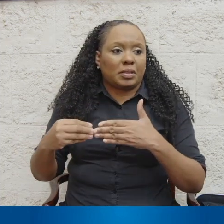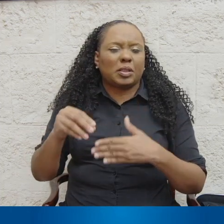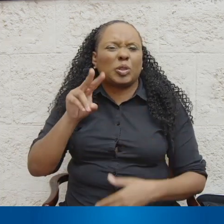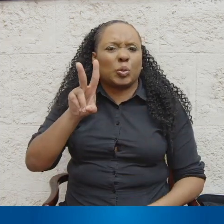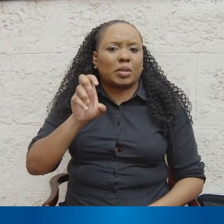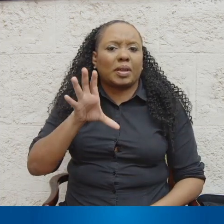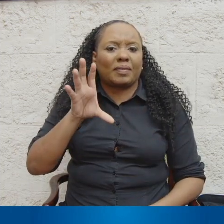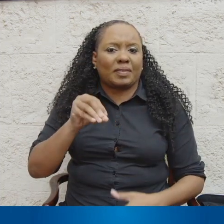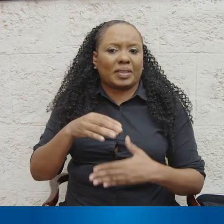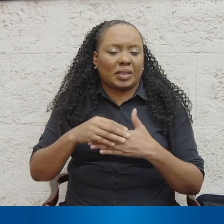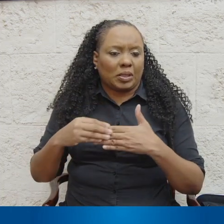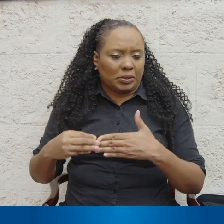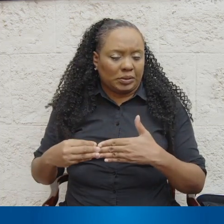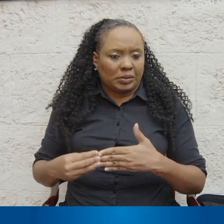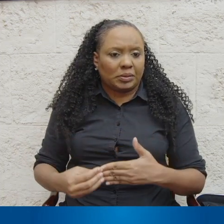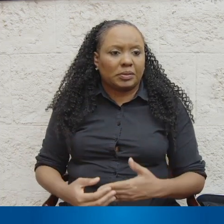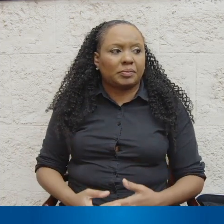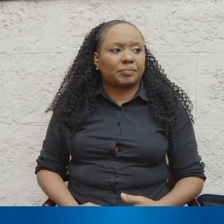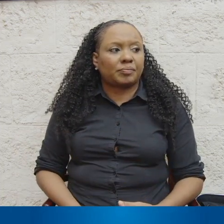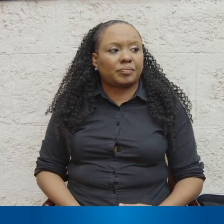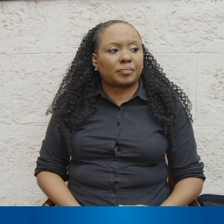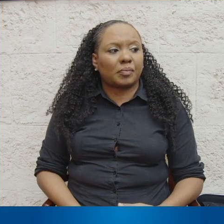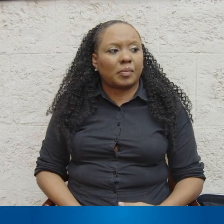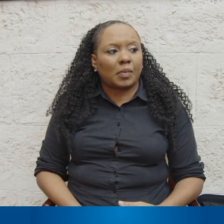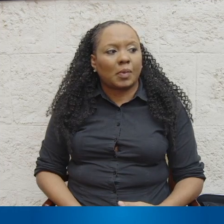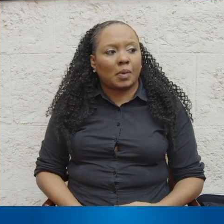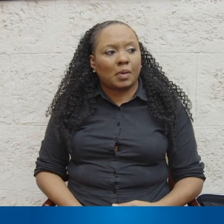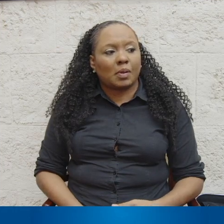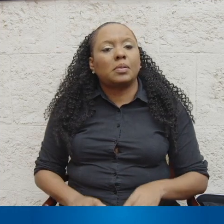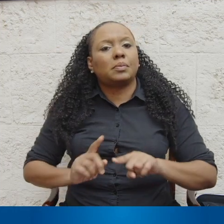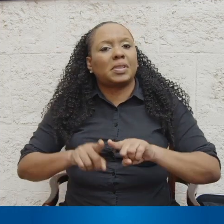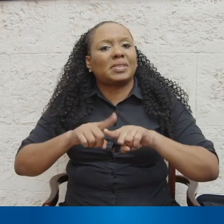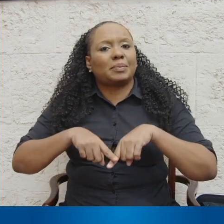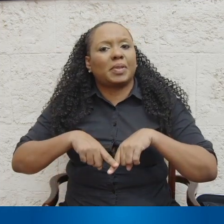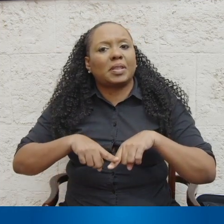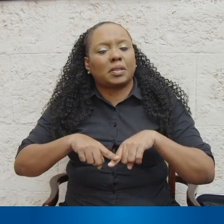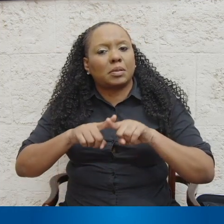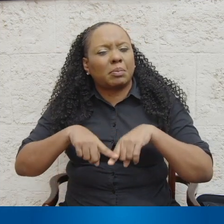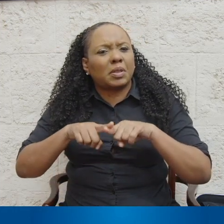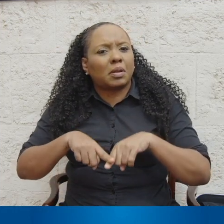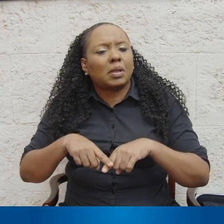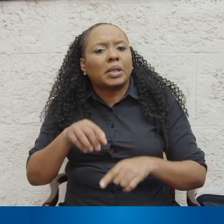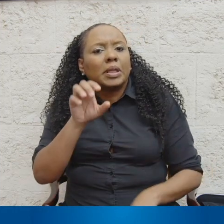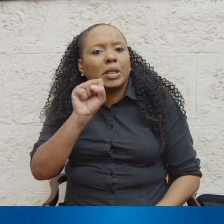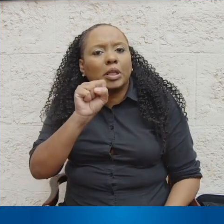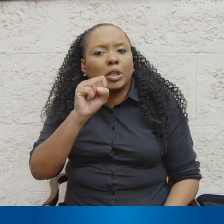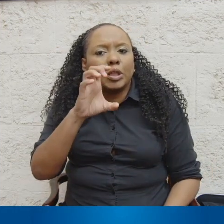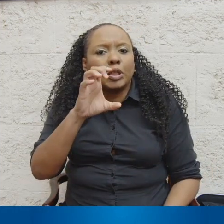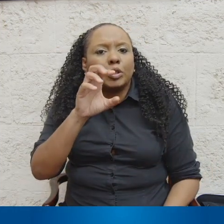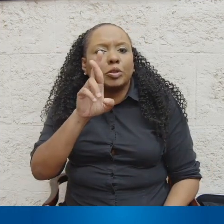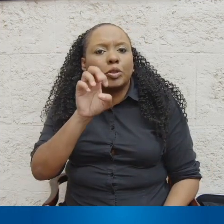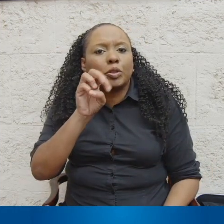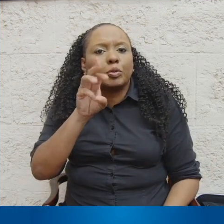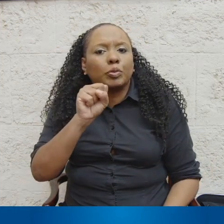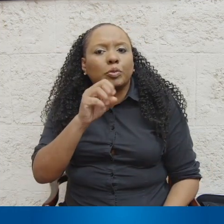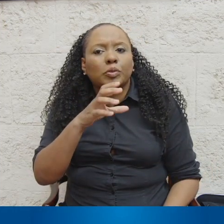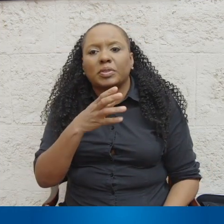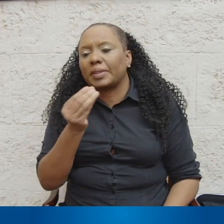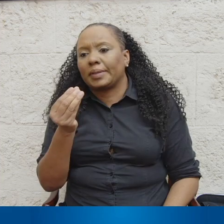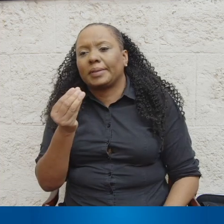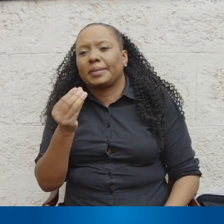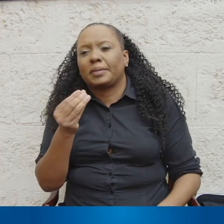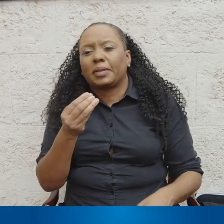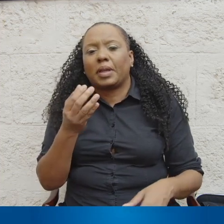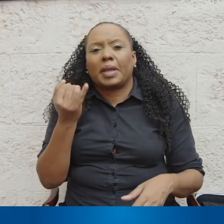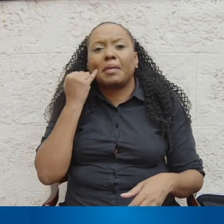the sizing of the screws and the ability for us to access them. But it's going to be in the range. Some may be higher,